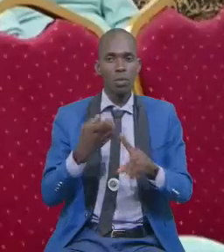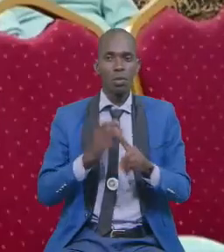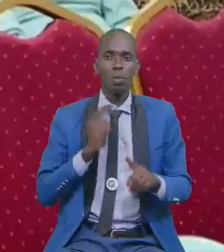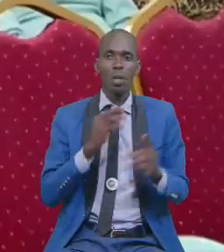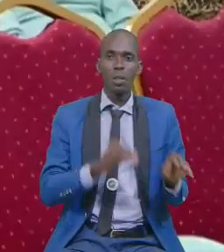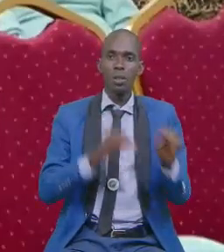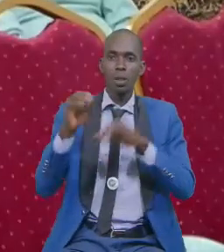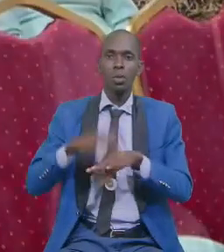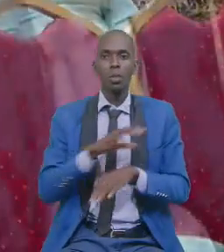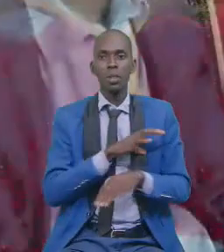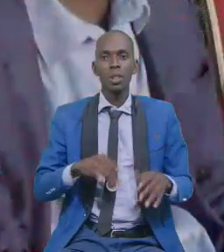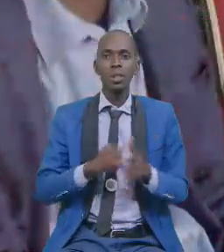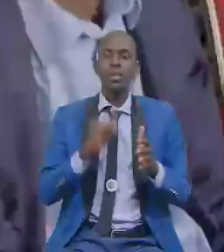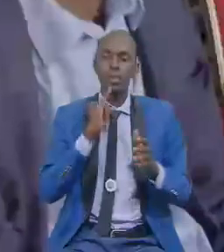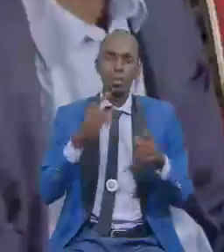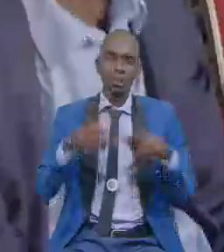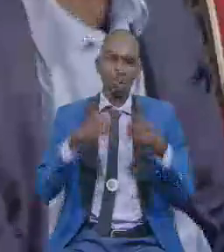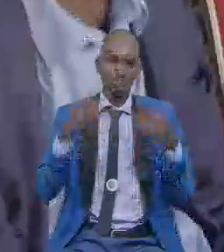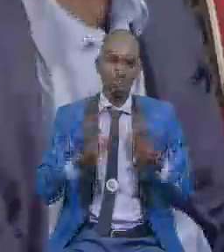happening to you tonight.